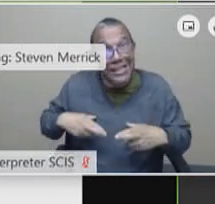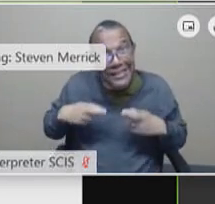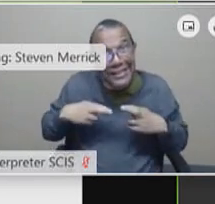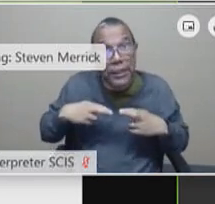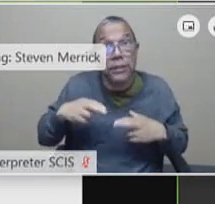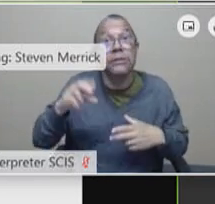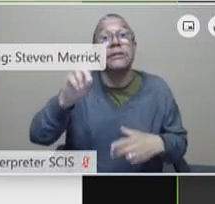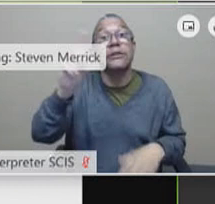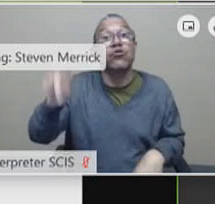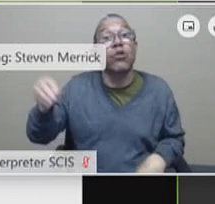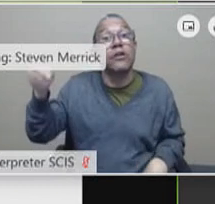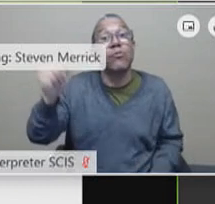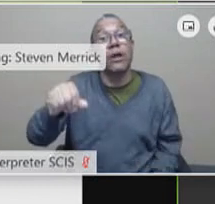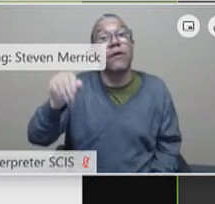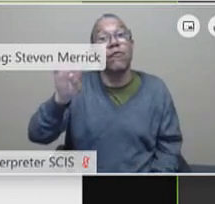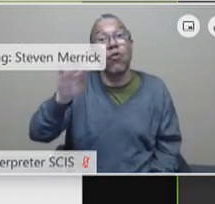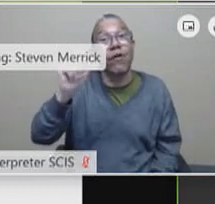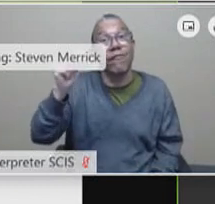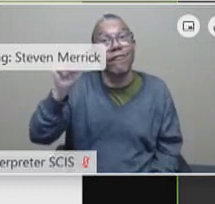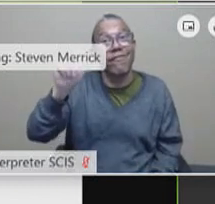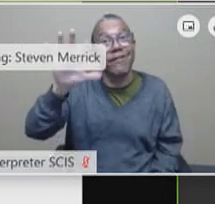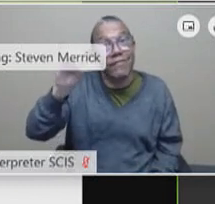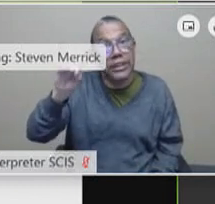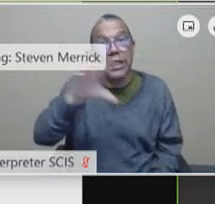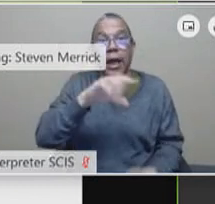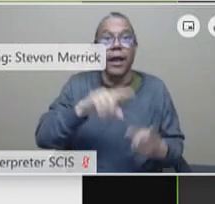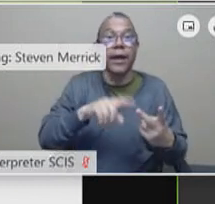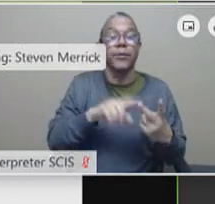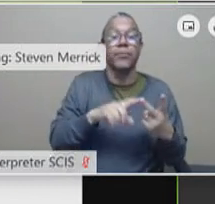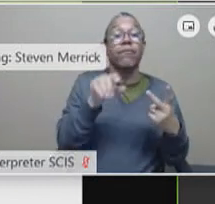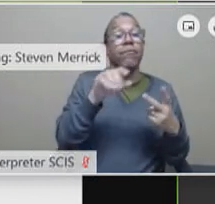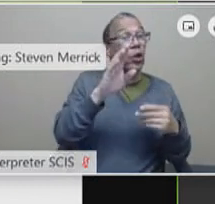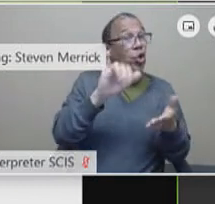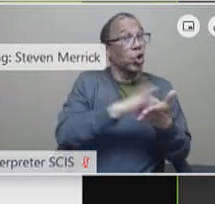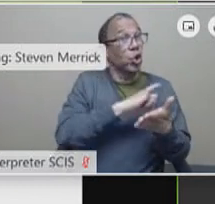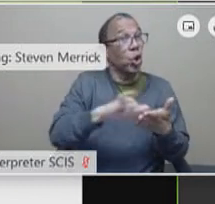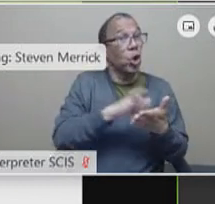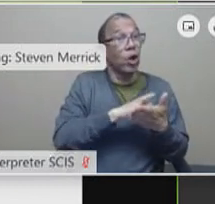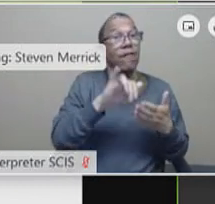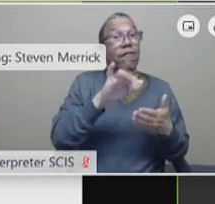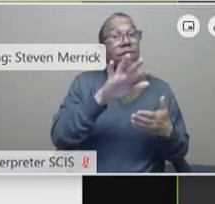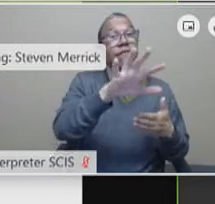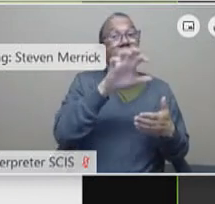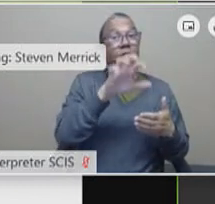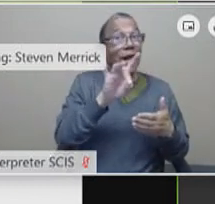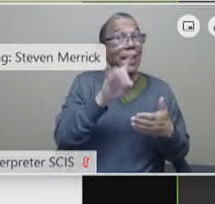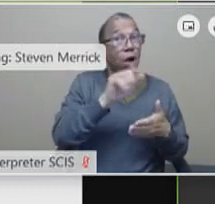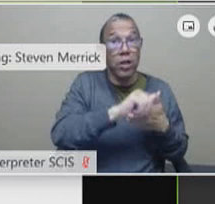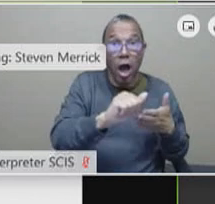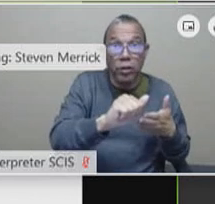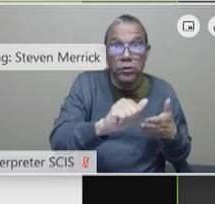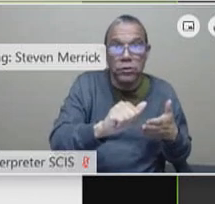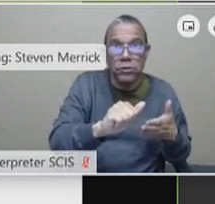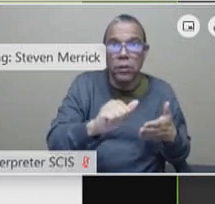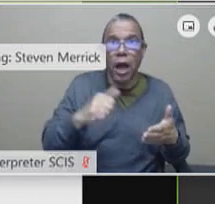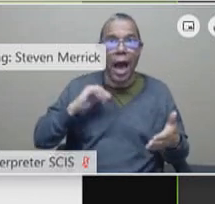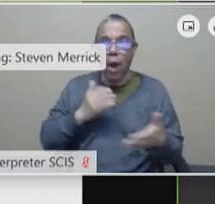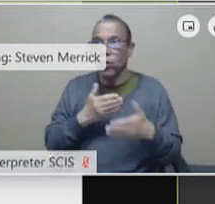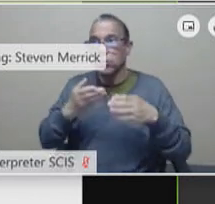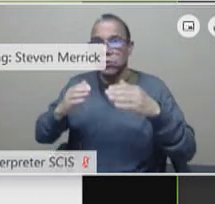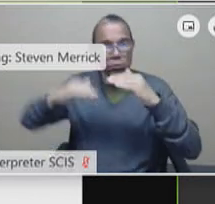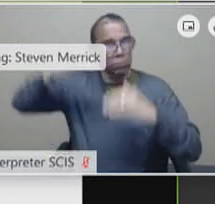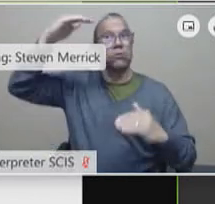spent $581, and Houston $383. There is also outsized spending on the police and sheriff's